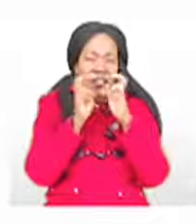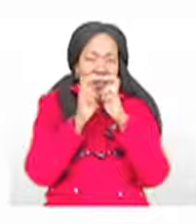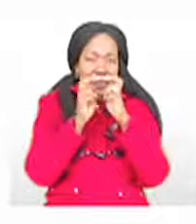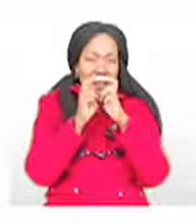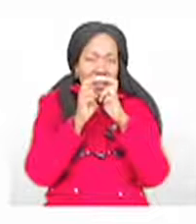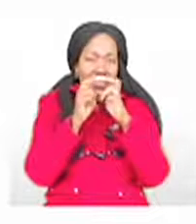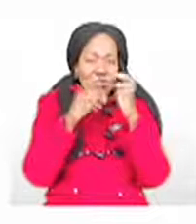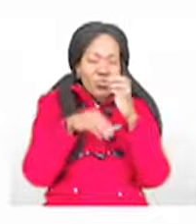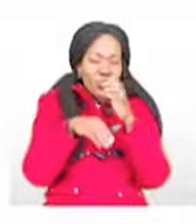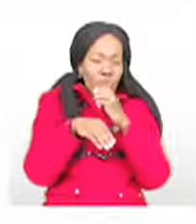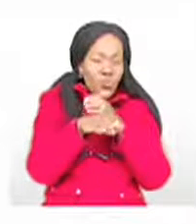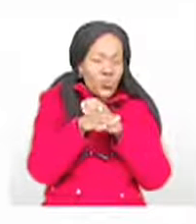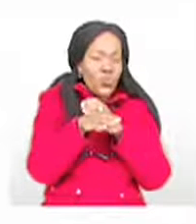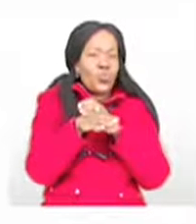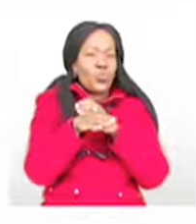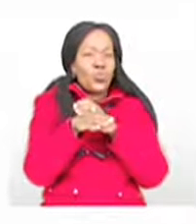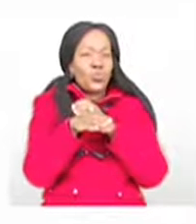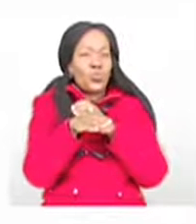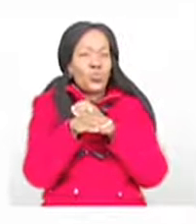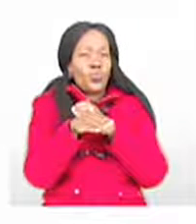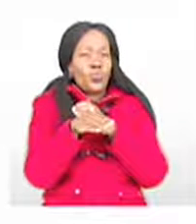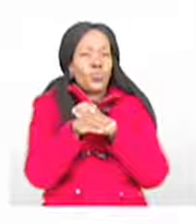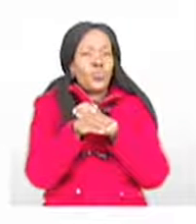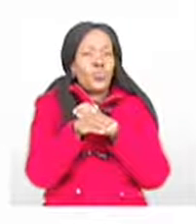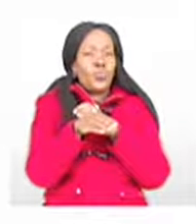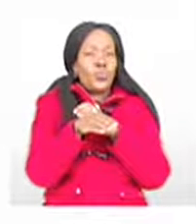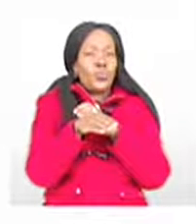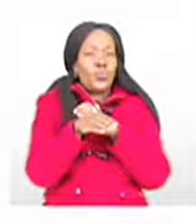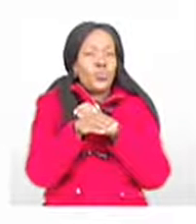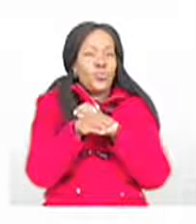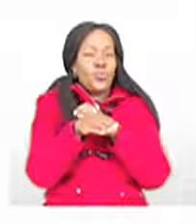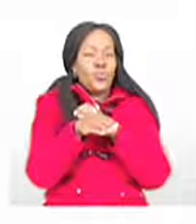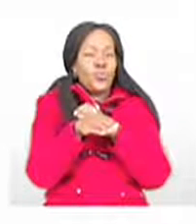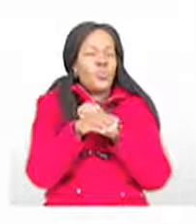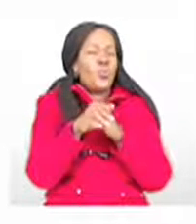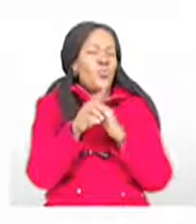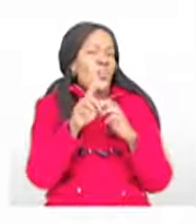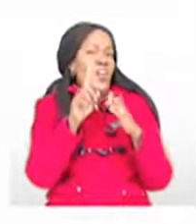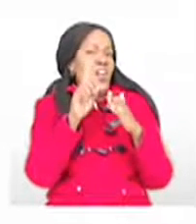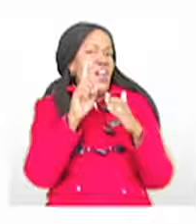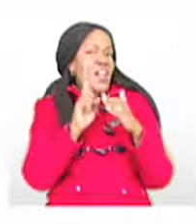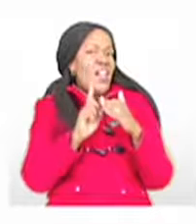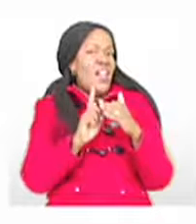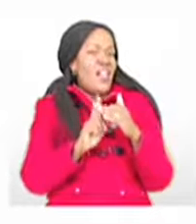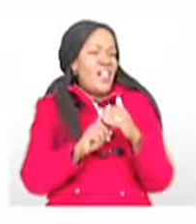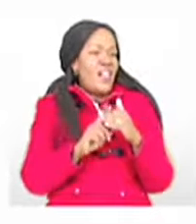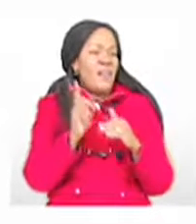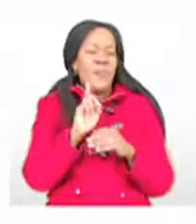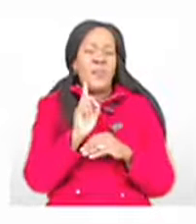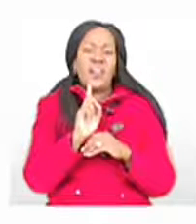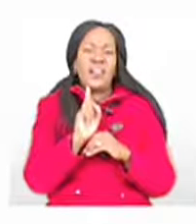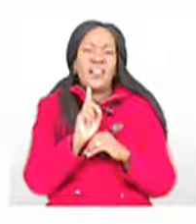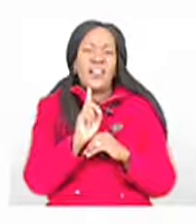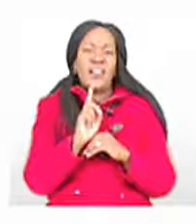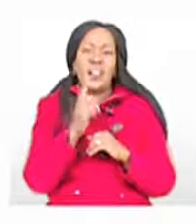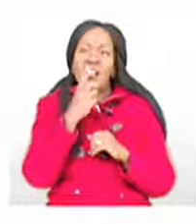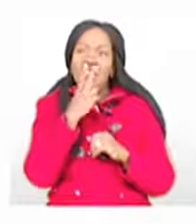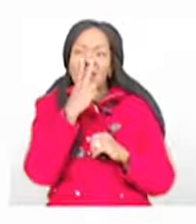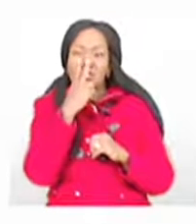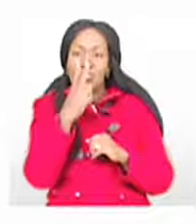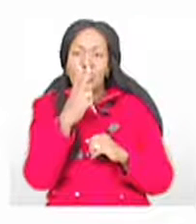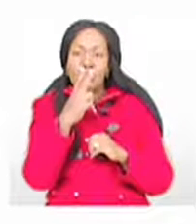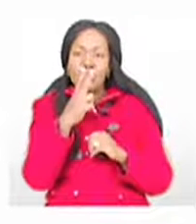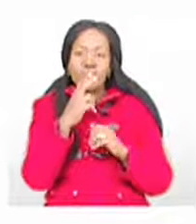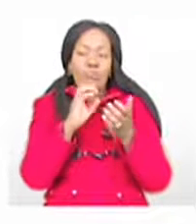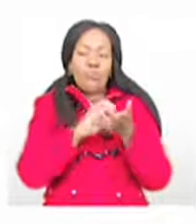mouse goes through the cat flap, what does he do? He sees the cheese, he